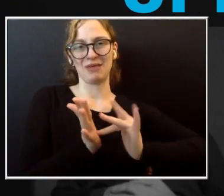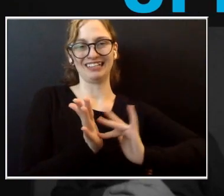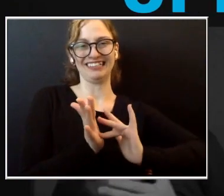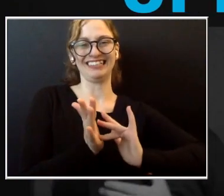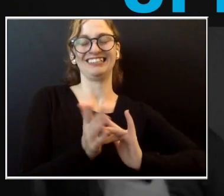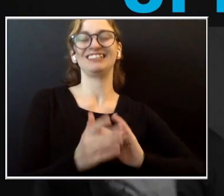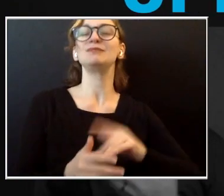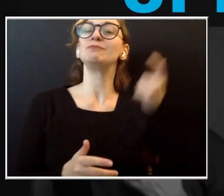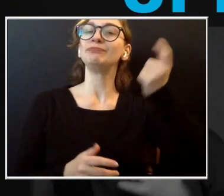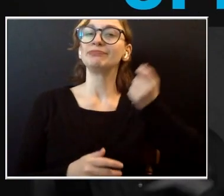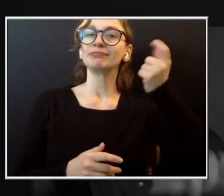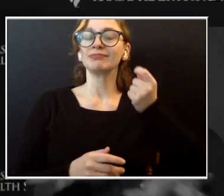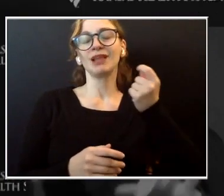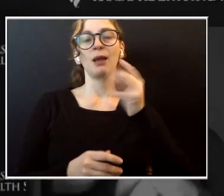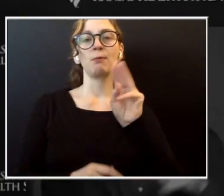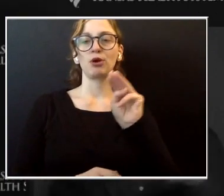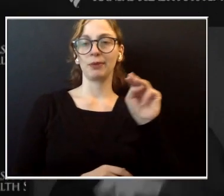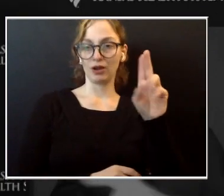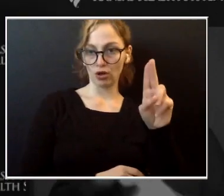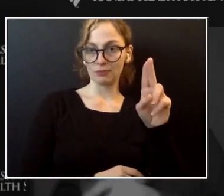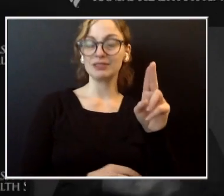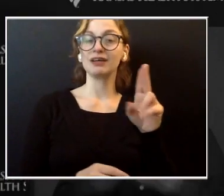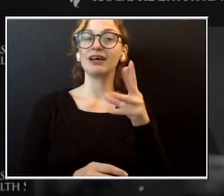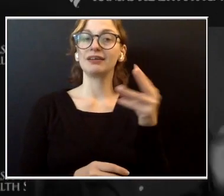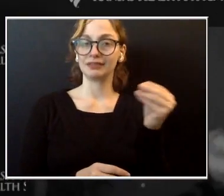Subscribe to our morning medical update and open